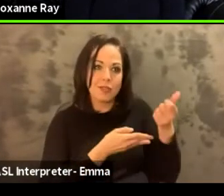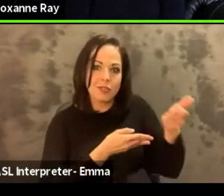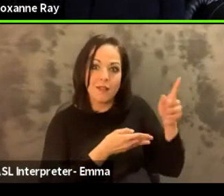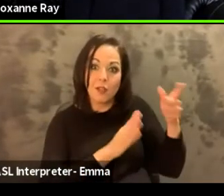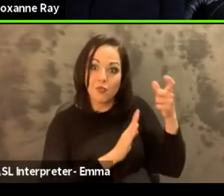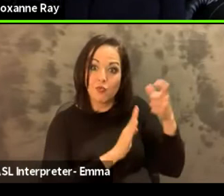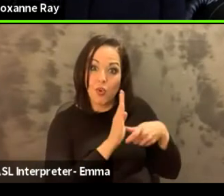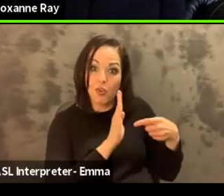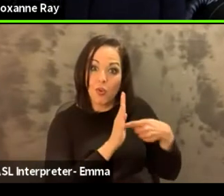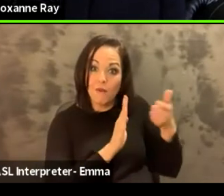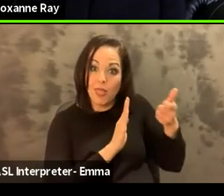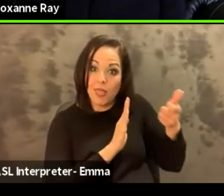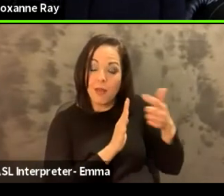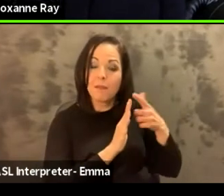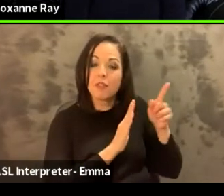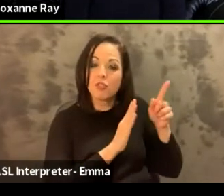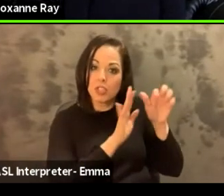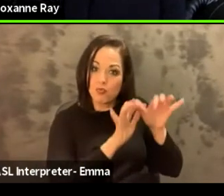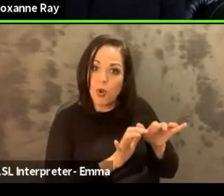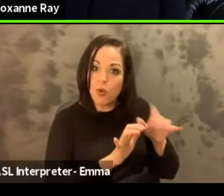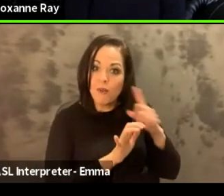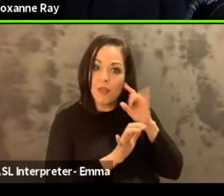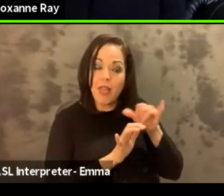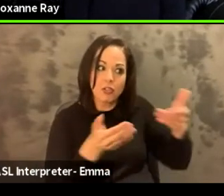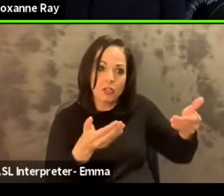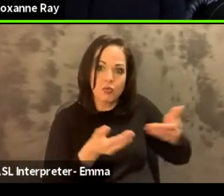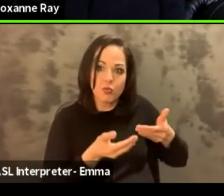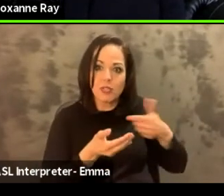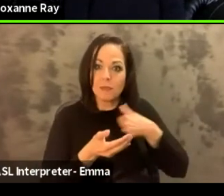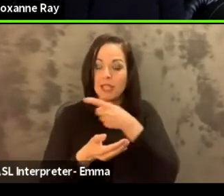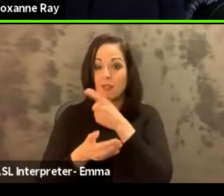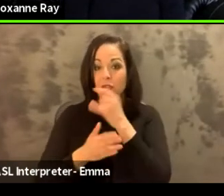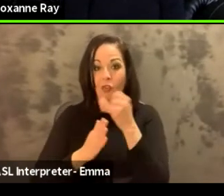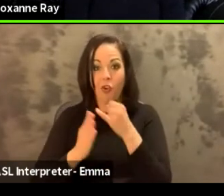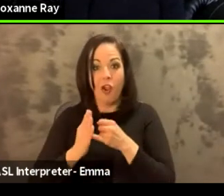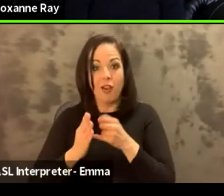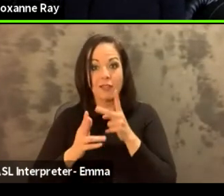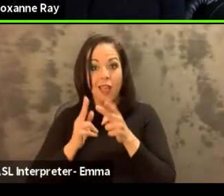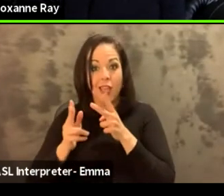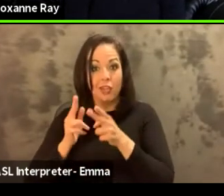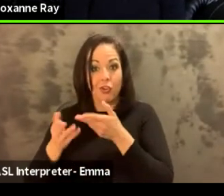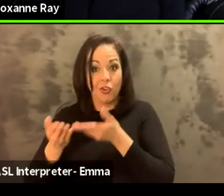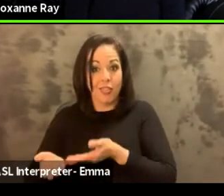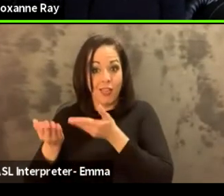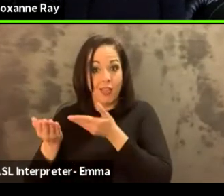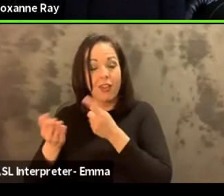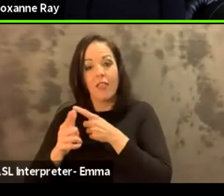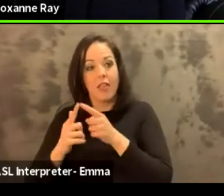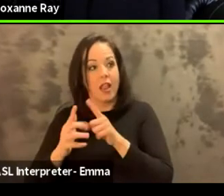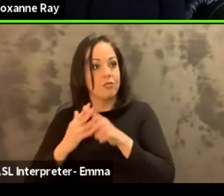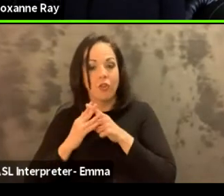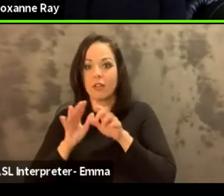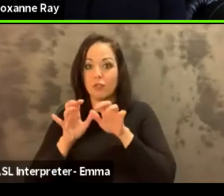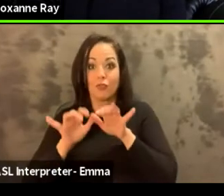for them. She introduced me to the arts editor there, and I began writing